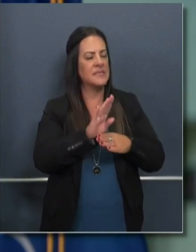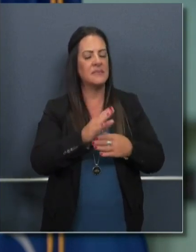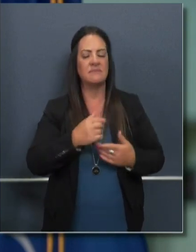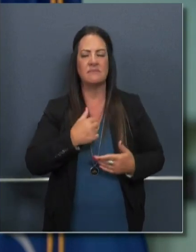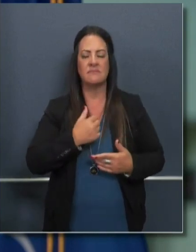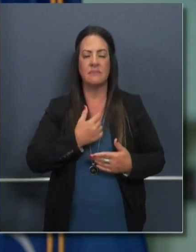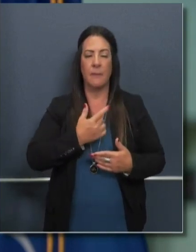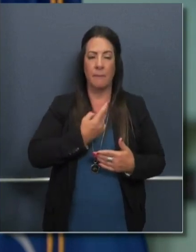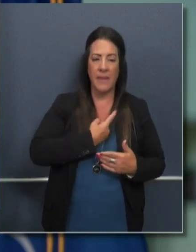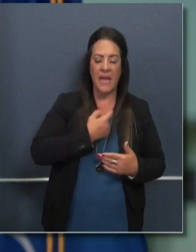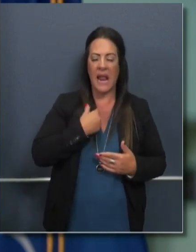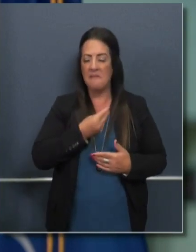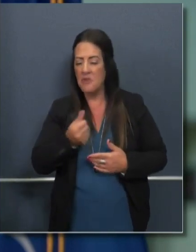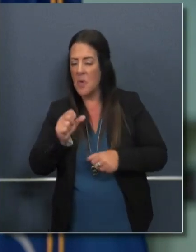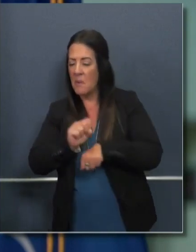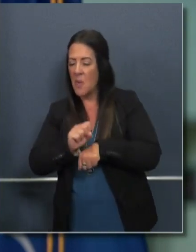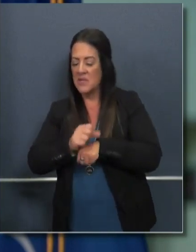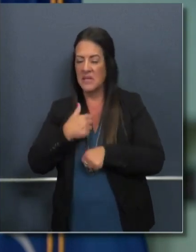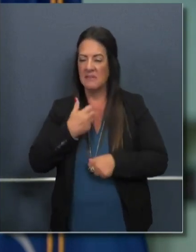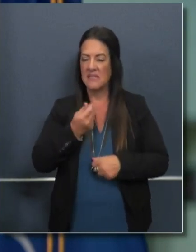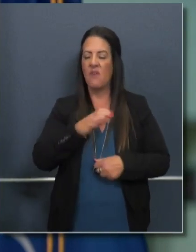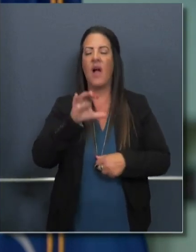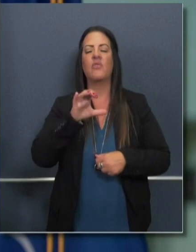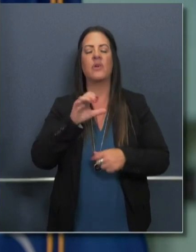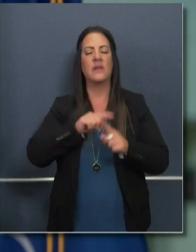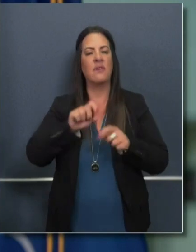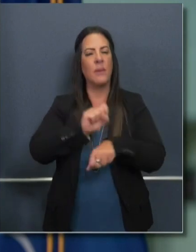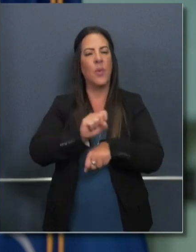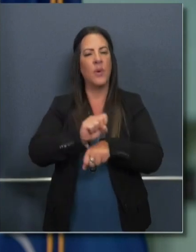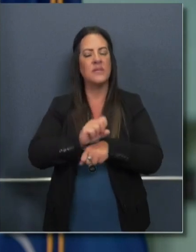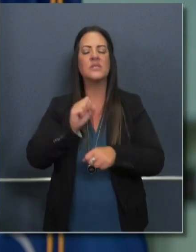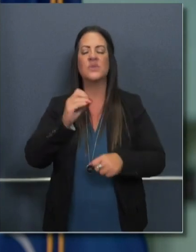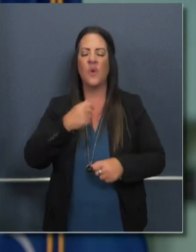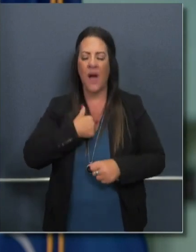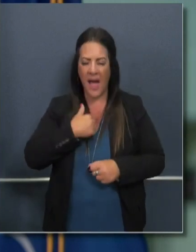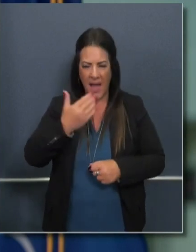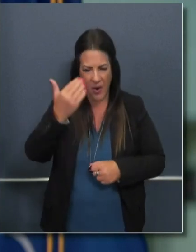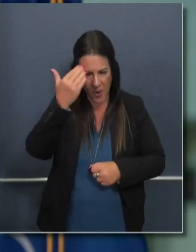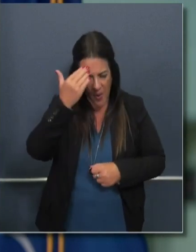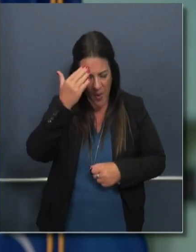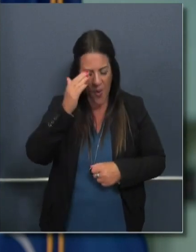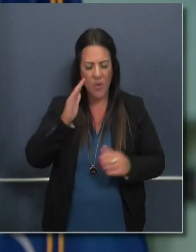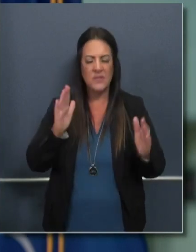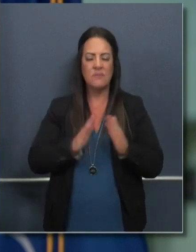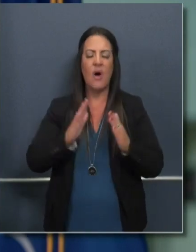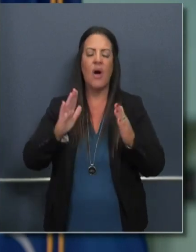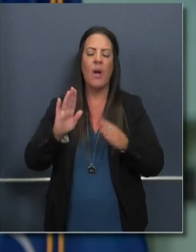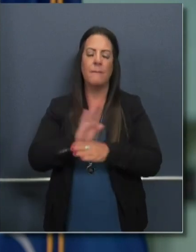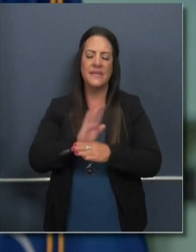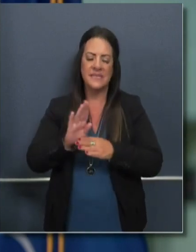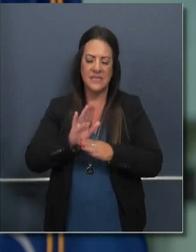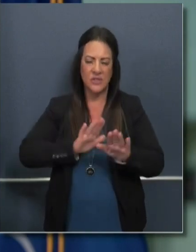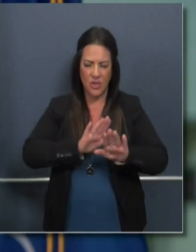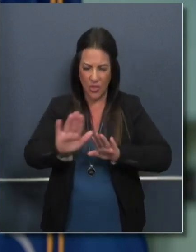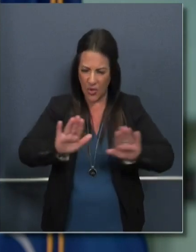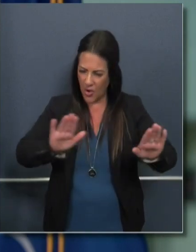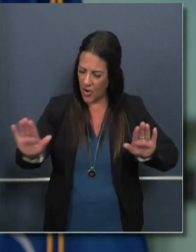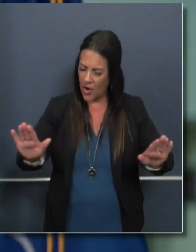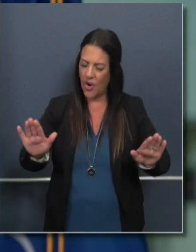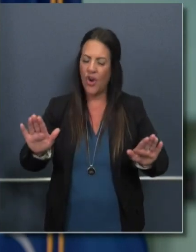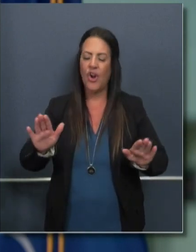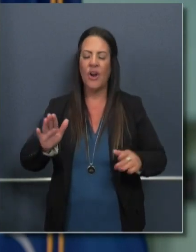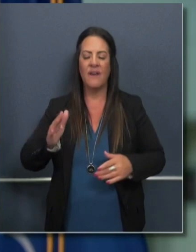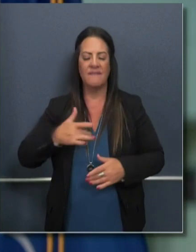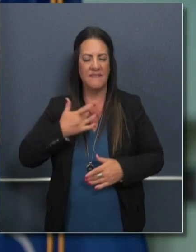hundreds of employees. And I deeply respect the entrepreneurial spirit, the business community in this state,